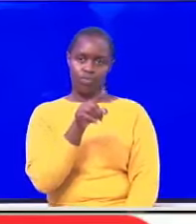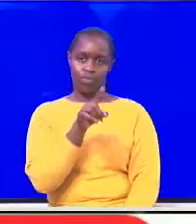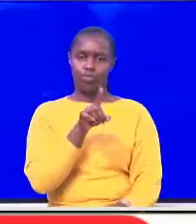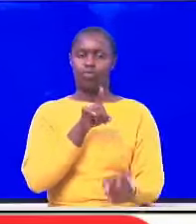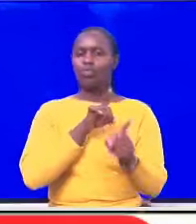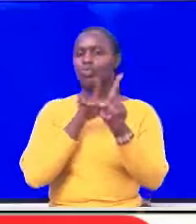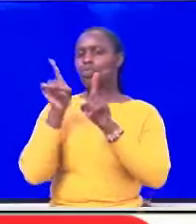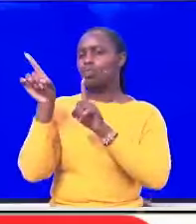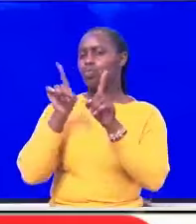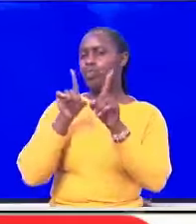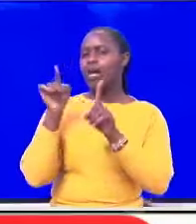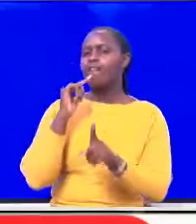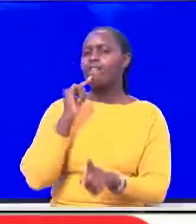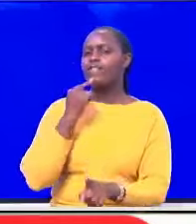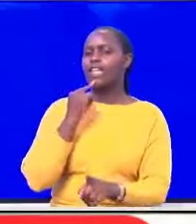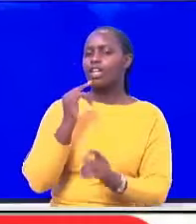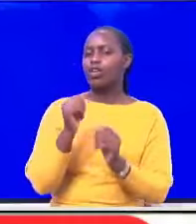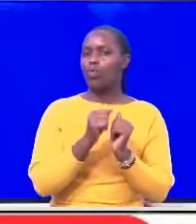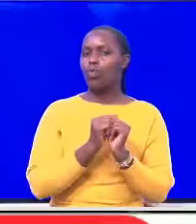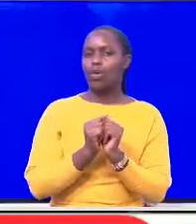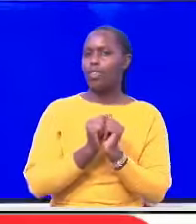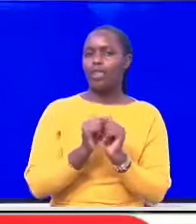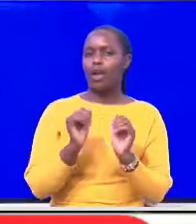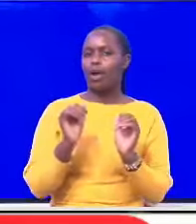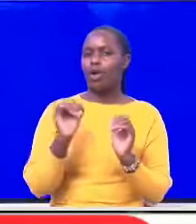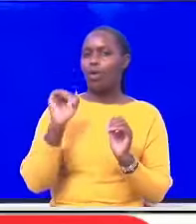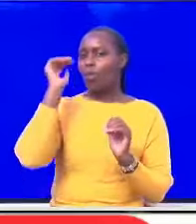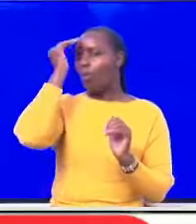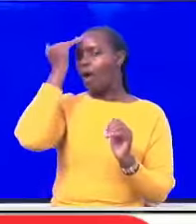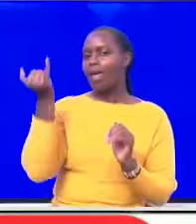to go to Finland and not any other person?